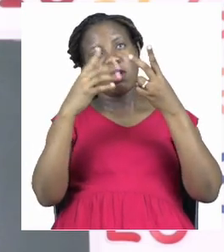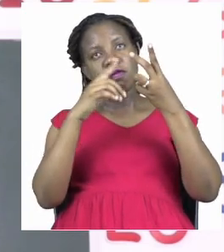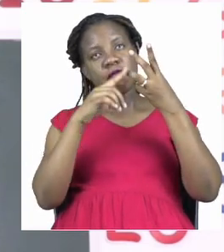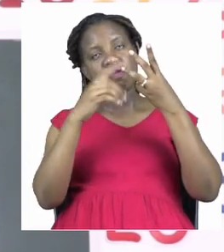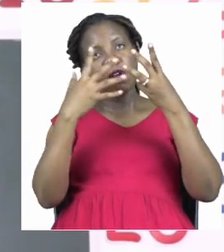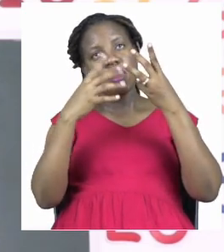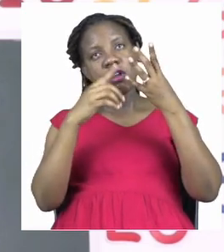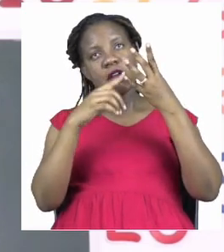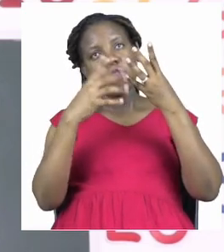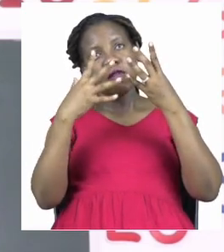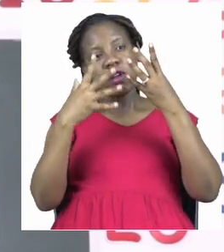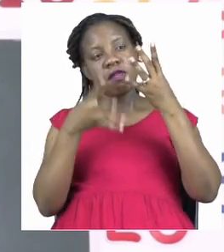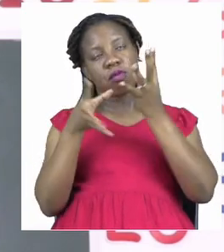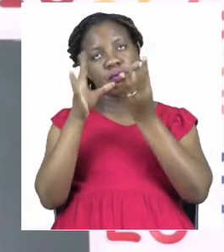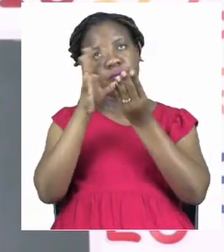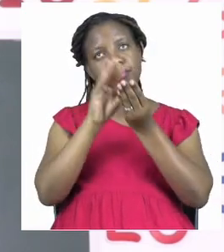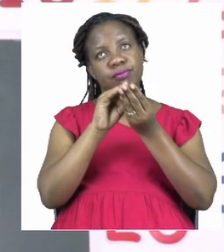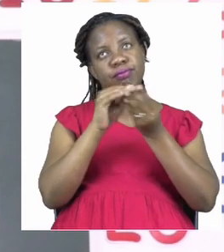25 cents